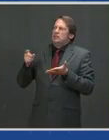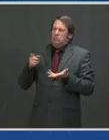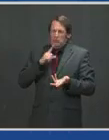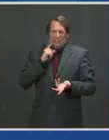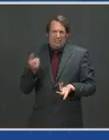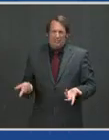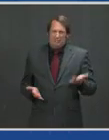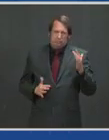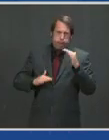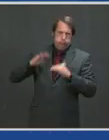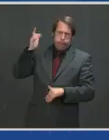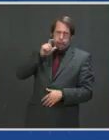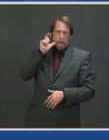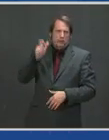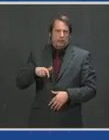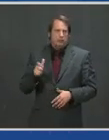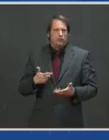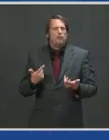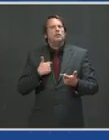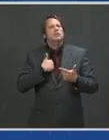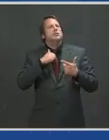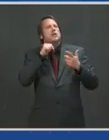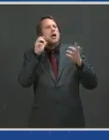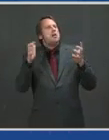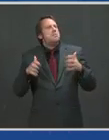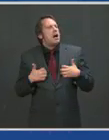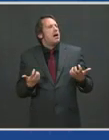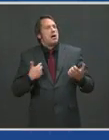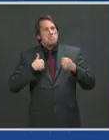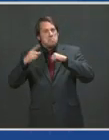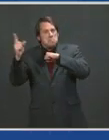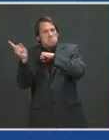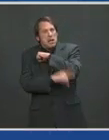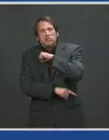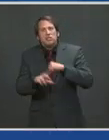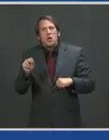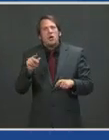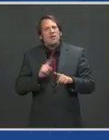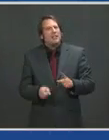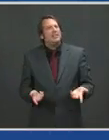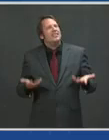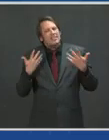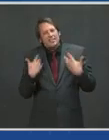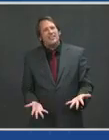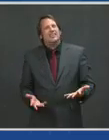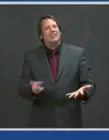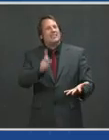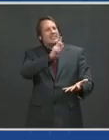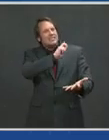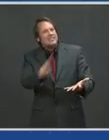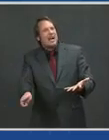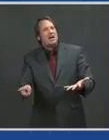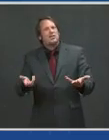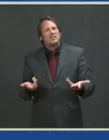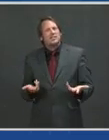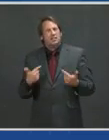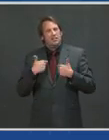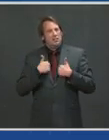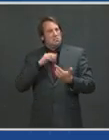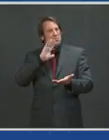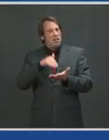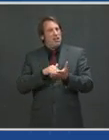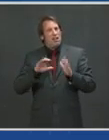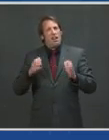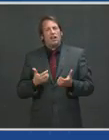I'm not trying to punish anybody, but damn it. Maybe it's because I come from a middle-class neighborhood. I'm sick and tired of